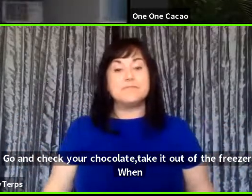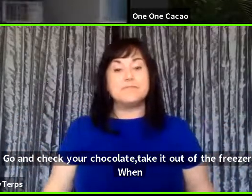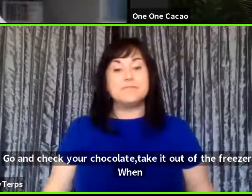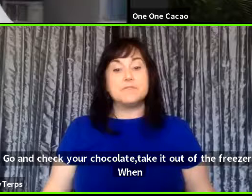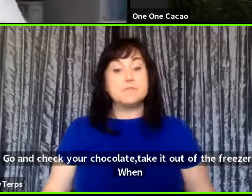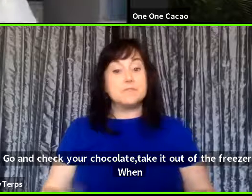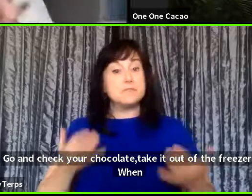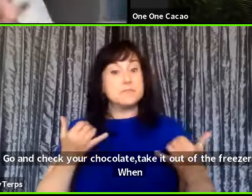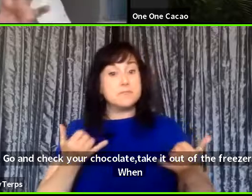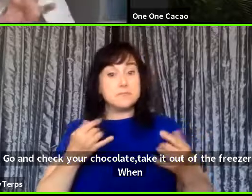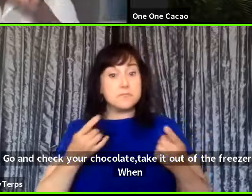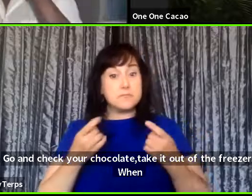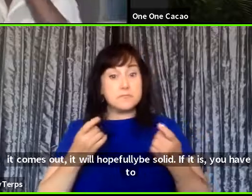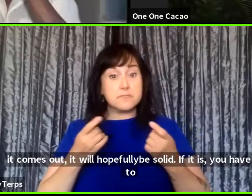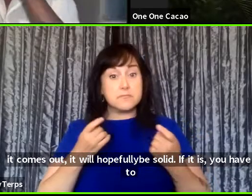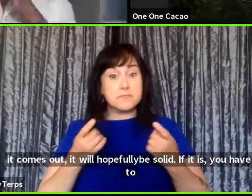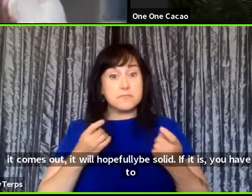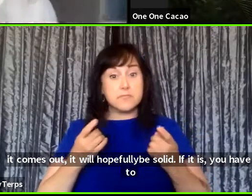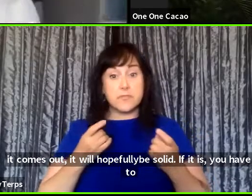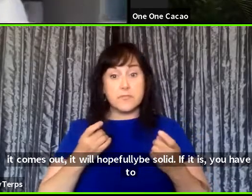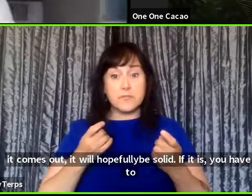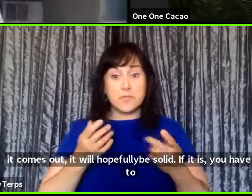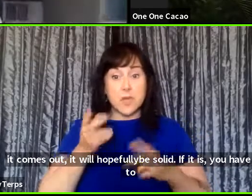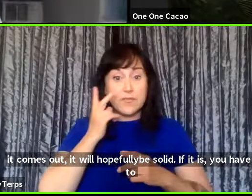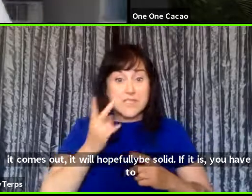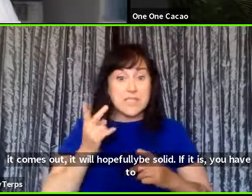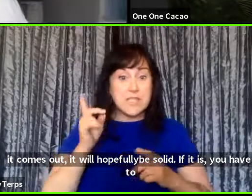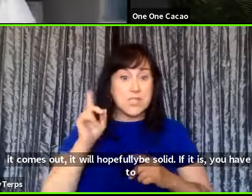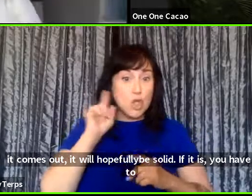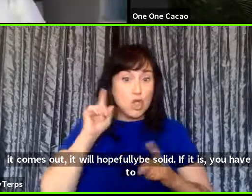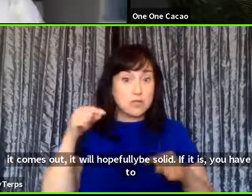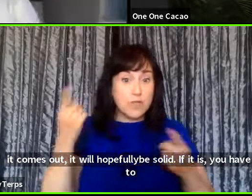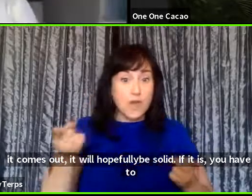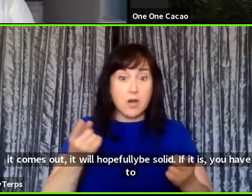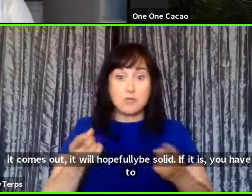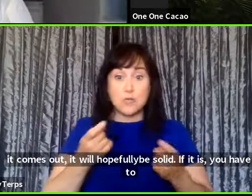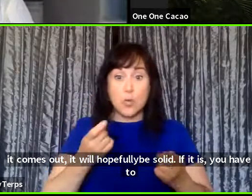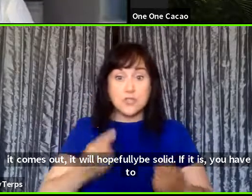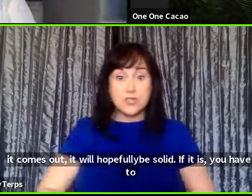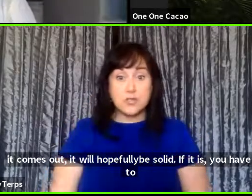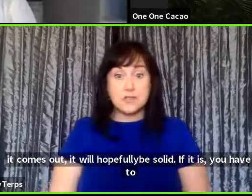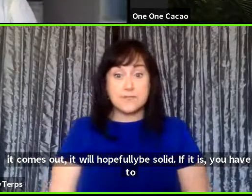any questions? Are there any questions on what you have seen or what you've heard so far?